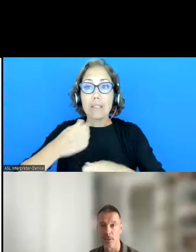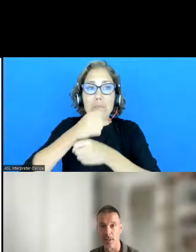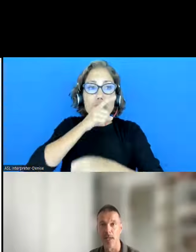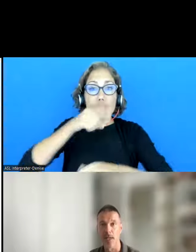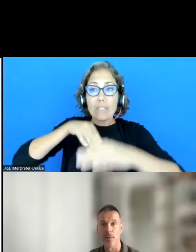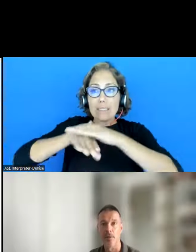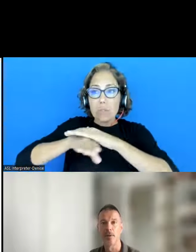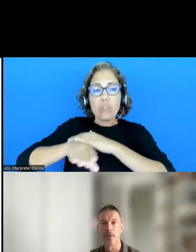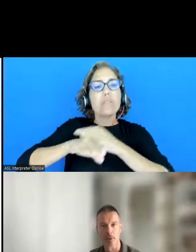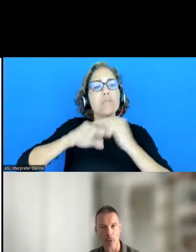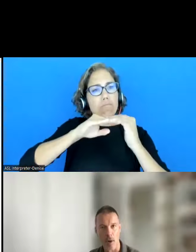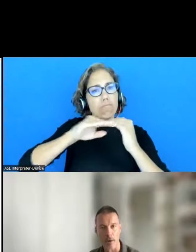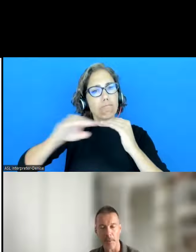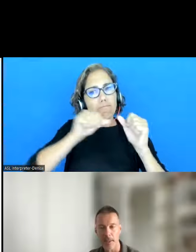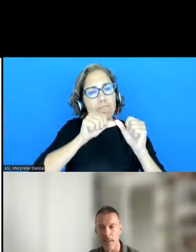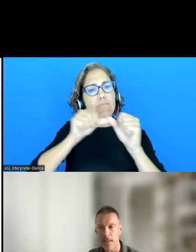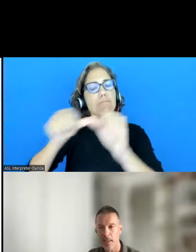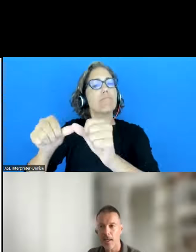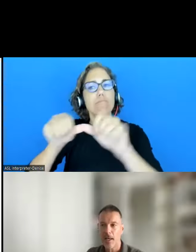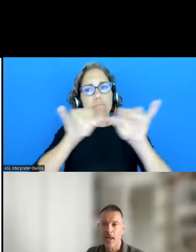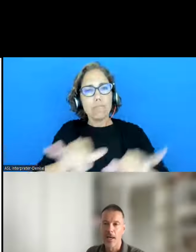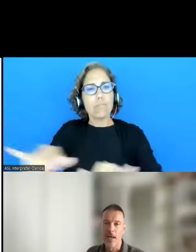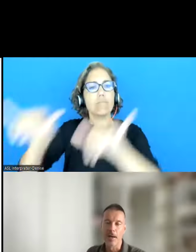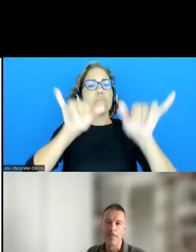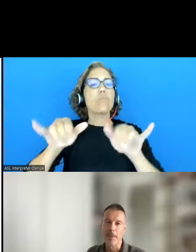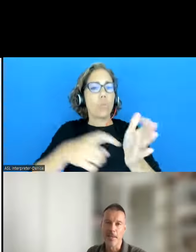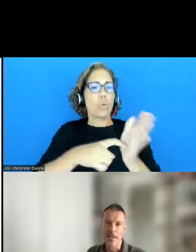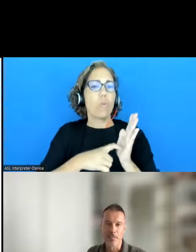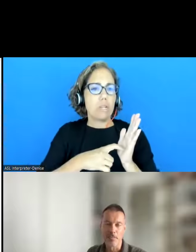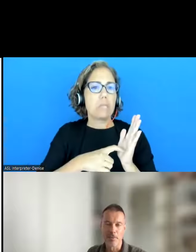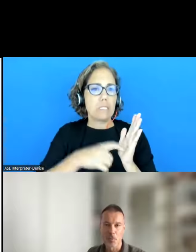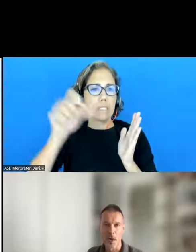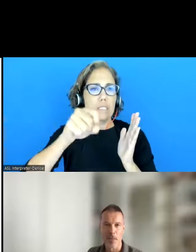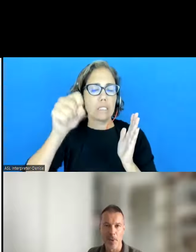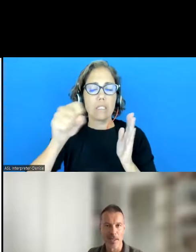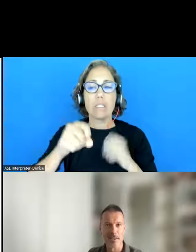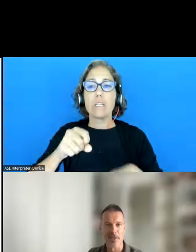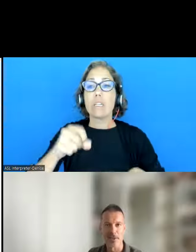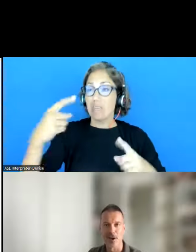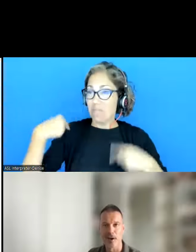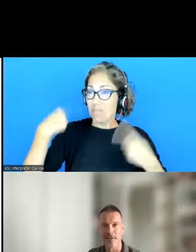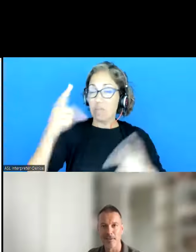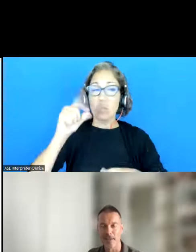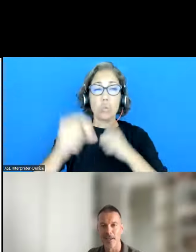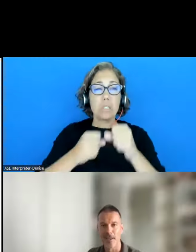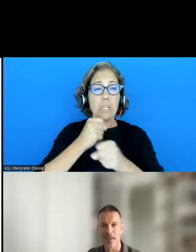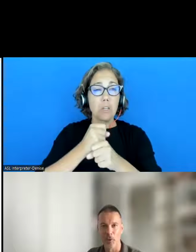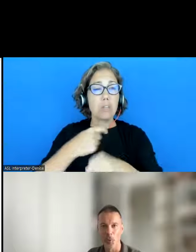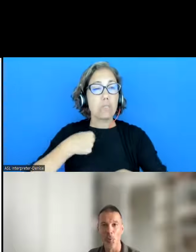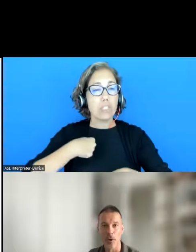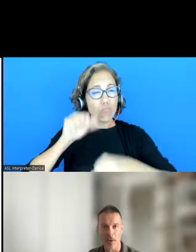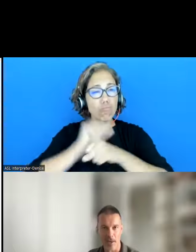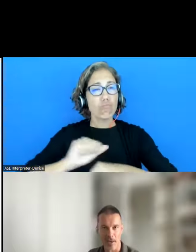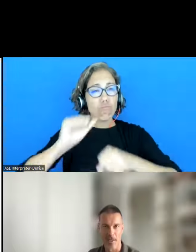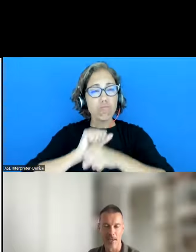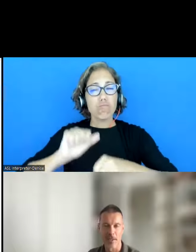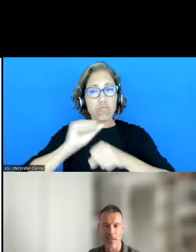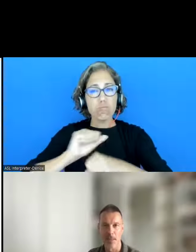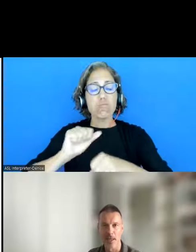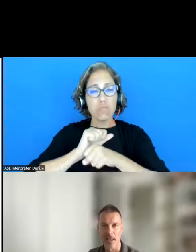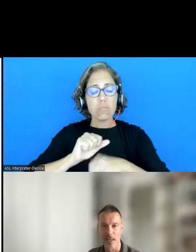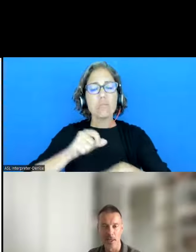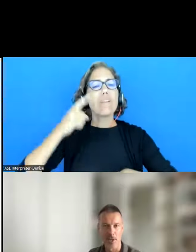a sustainable requirement. In these 20+ years of work in